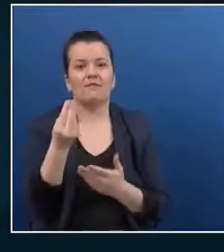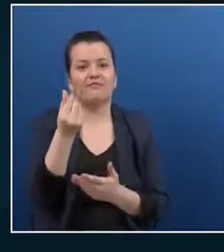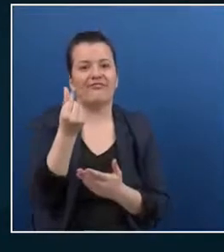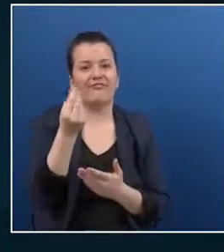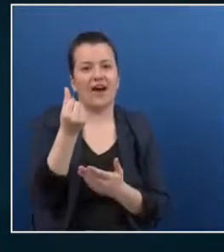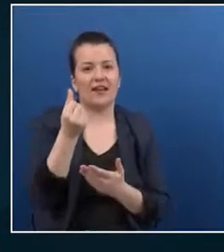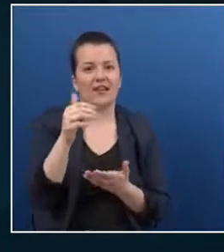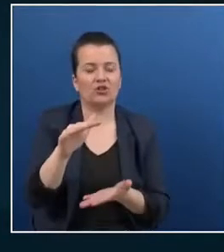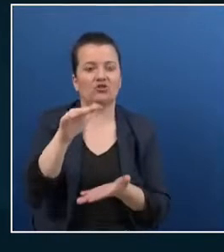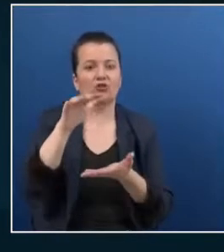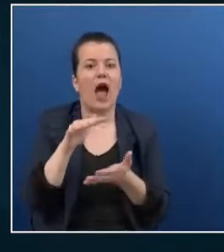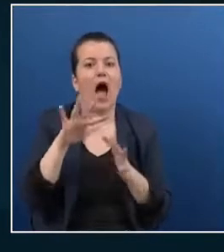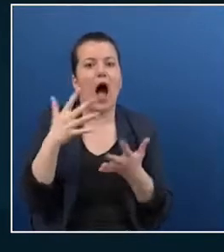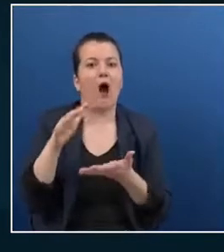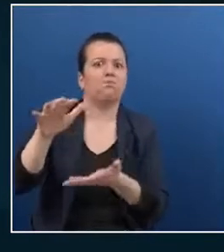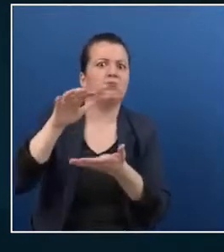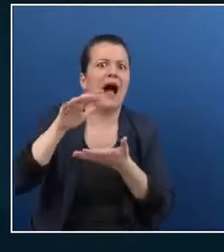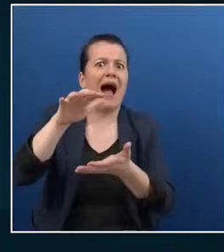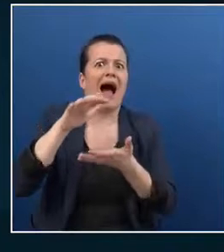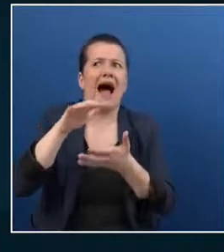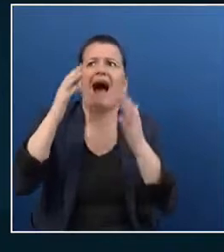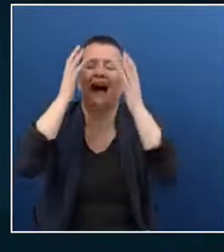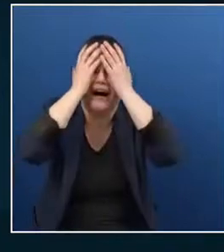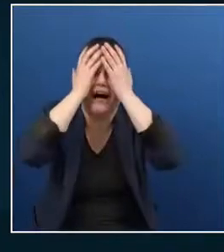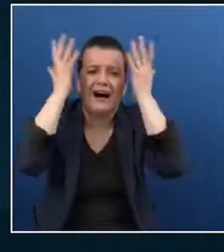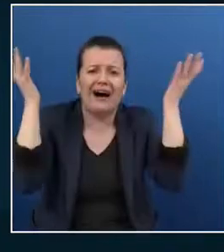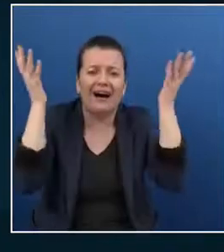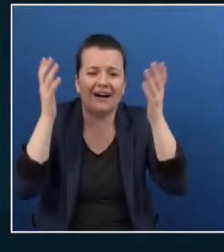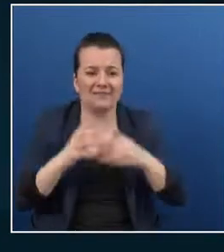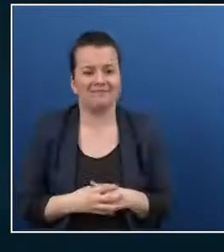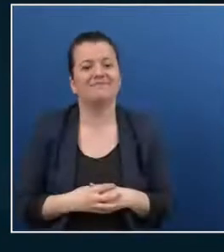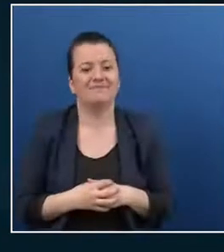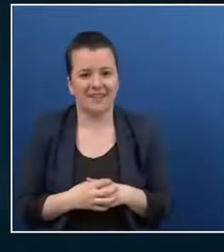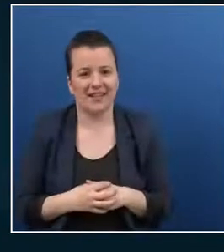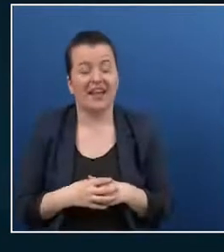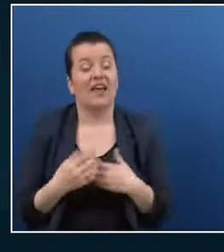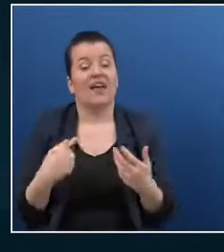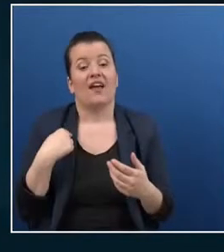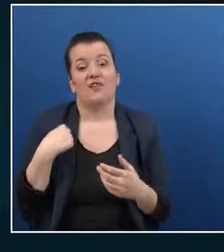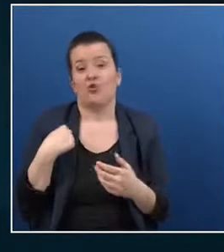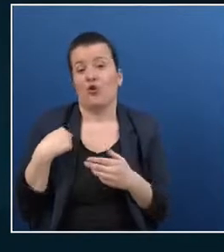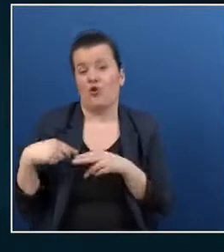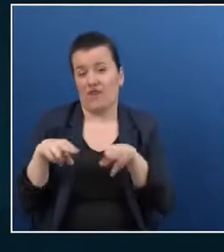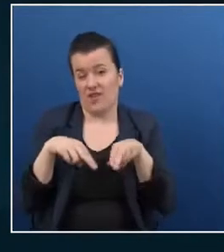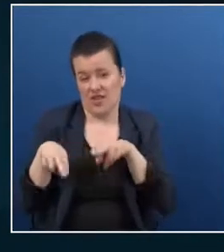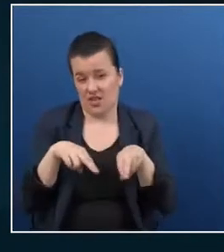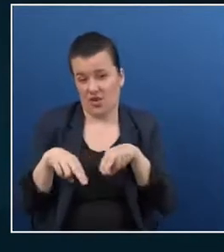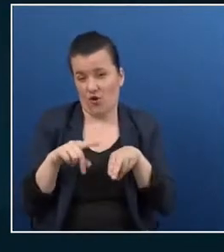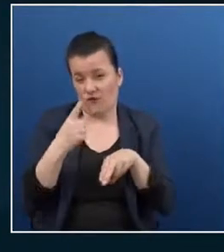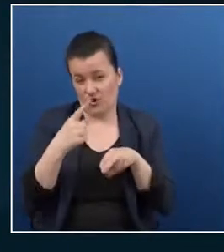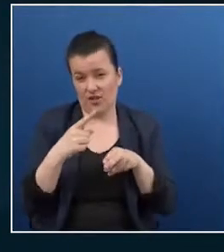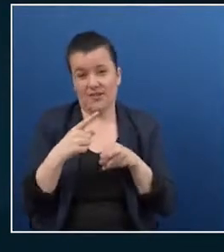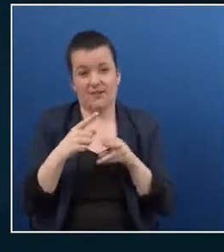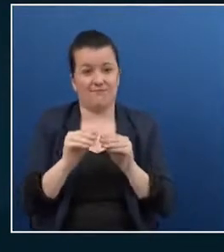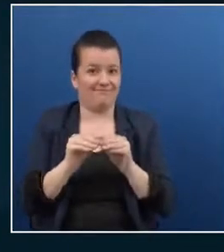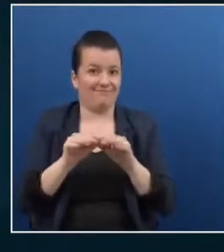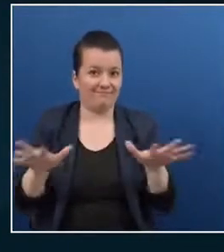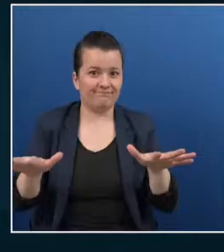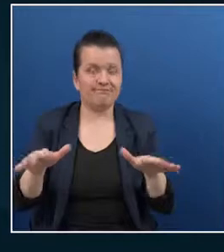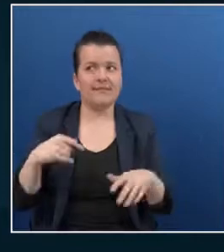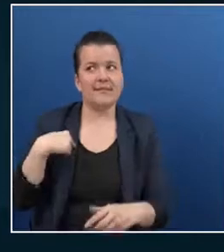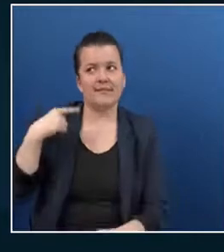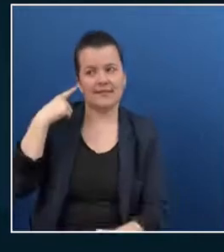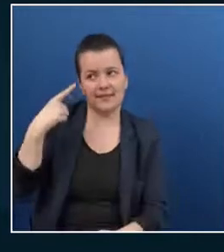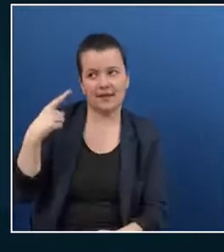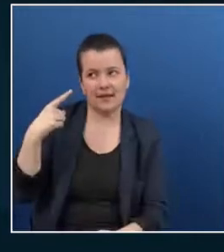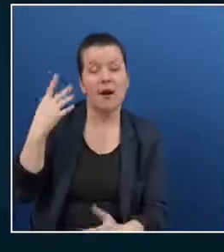was, when we came out with the video, I really felt that grant money might be